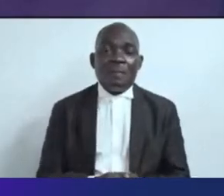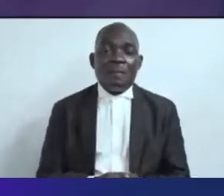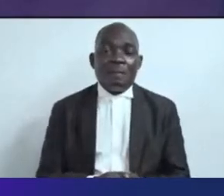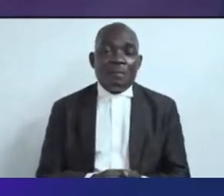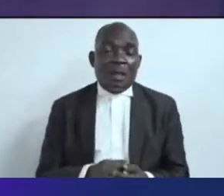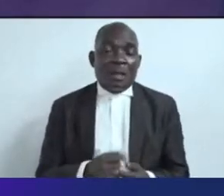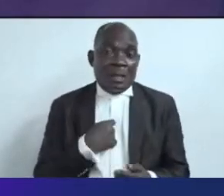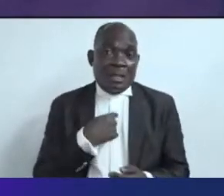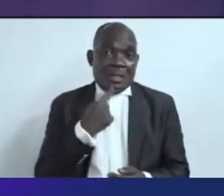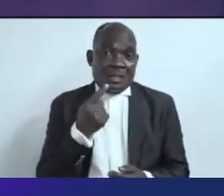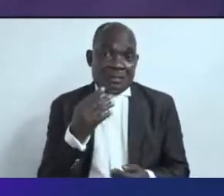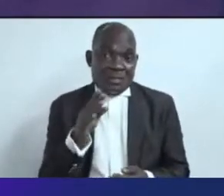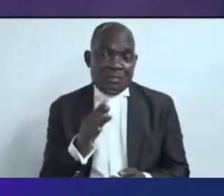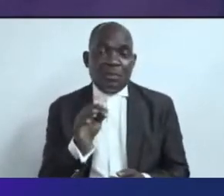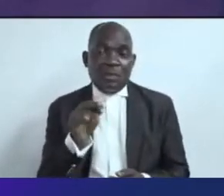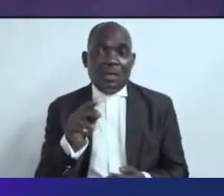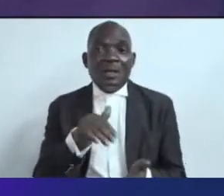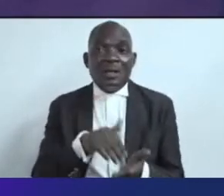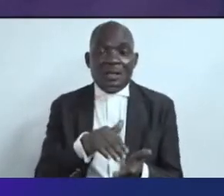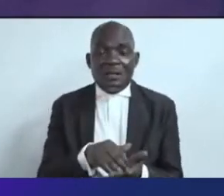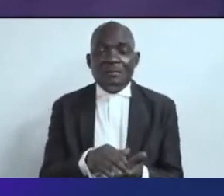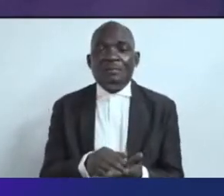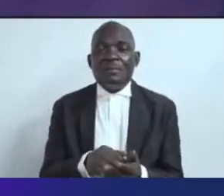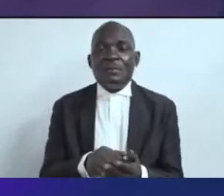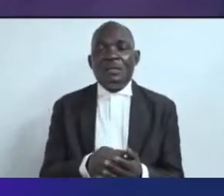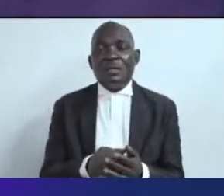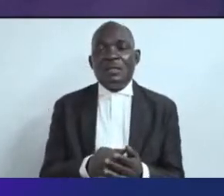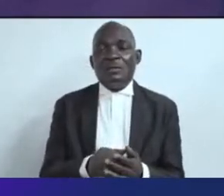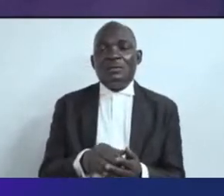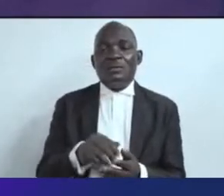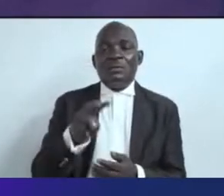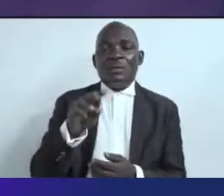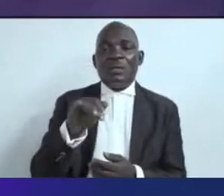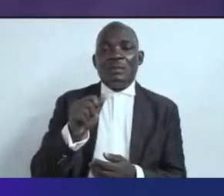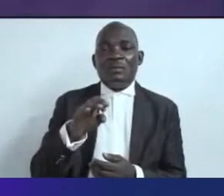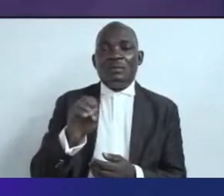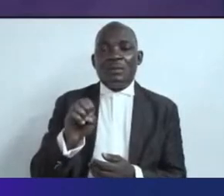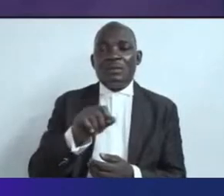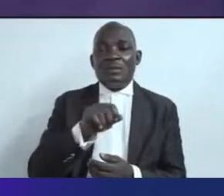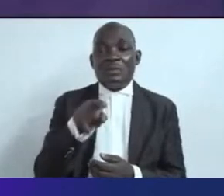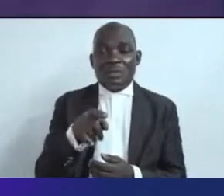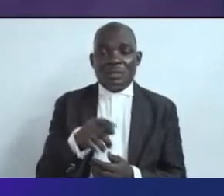Having said that, going back to George Yafi's question on the